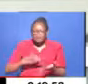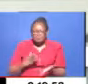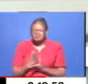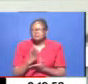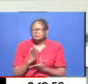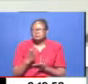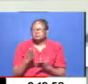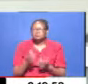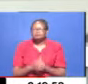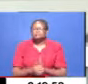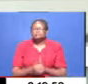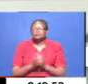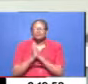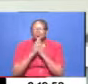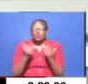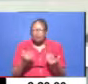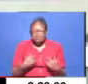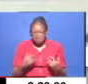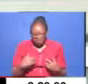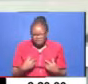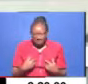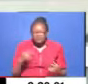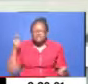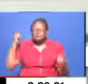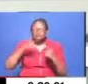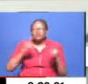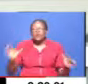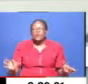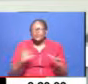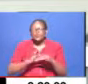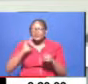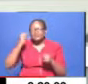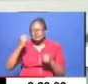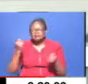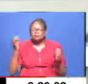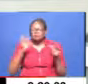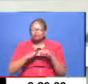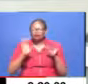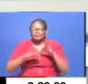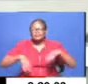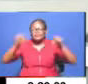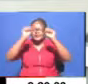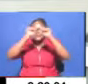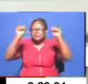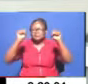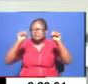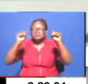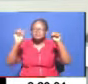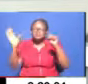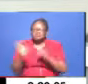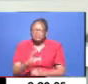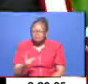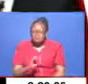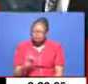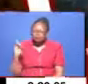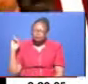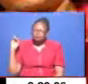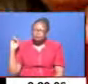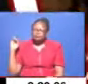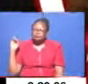Richard Munga brings us the profile of the Azimio la Umoja One Kenya Alliance deputy presidential running mate.